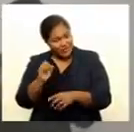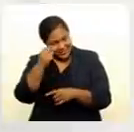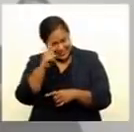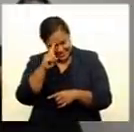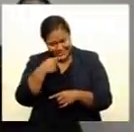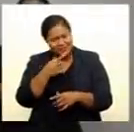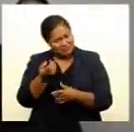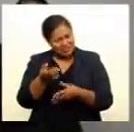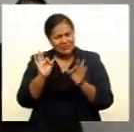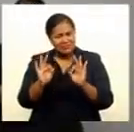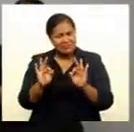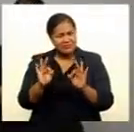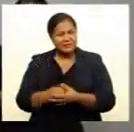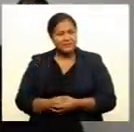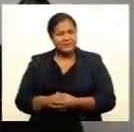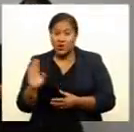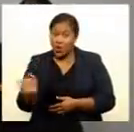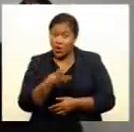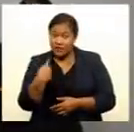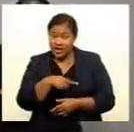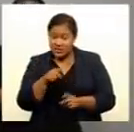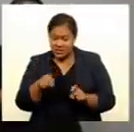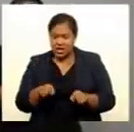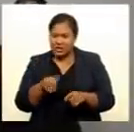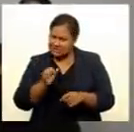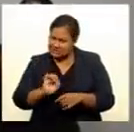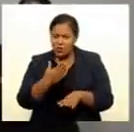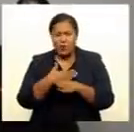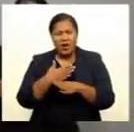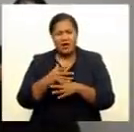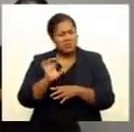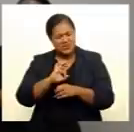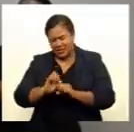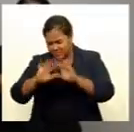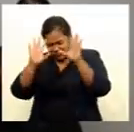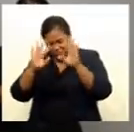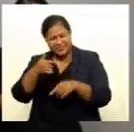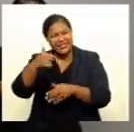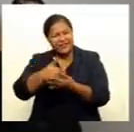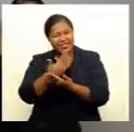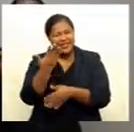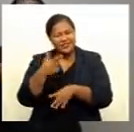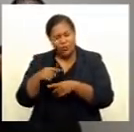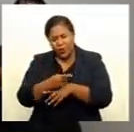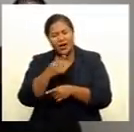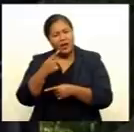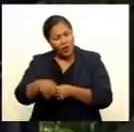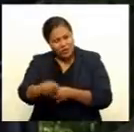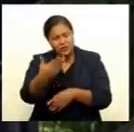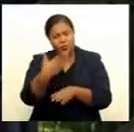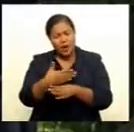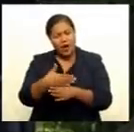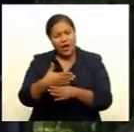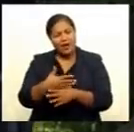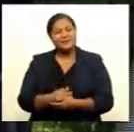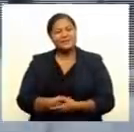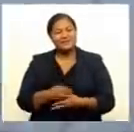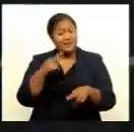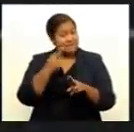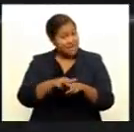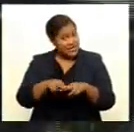remarkable. All of us here are still working. We're not giving up. We're working 7 days a week. That will continue. Fiji is aiming